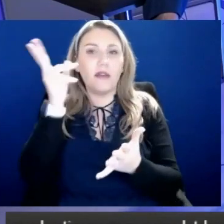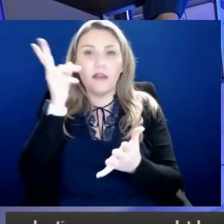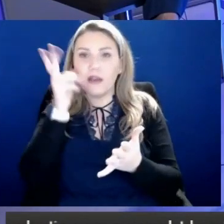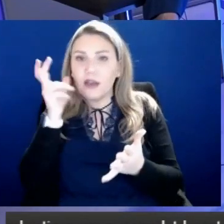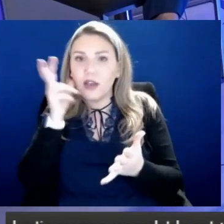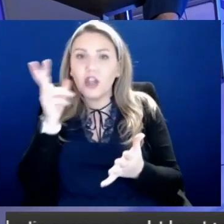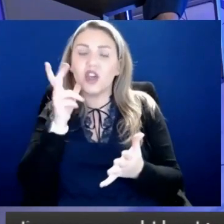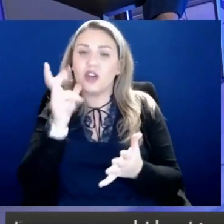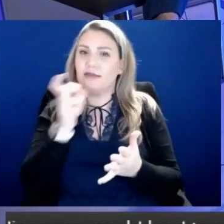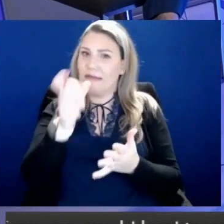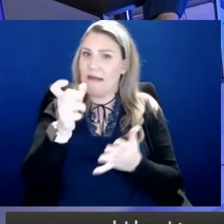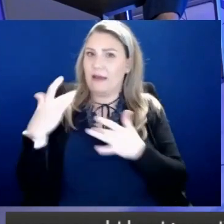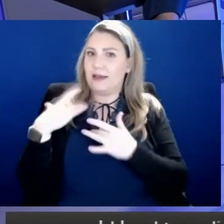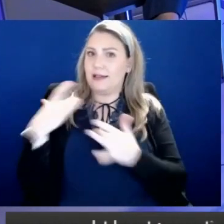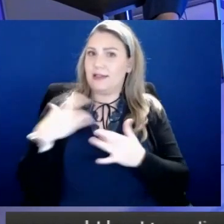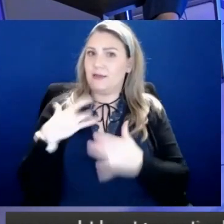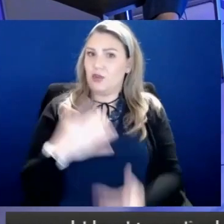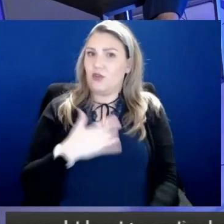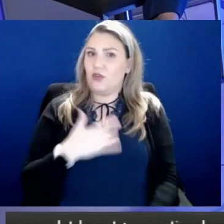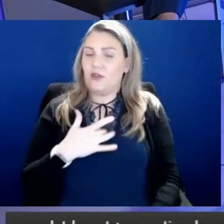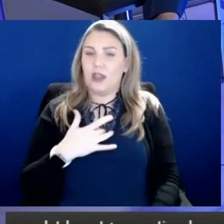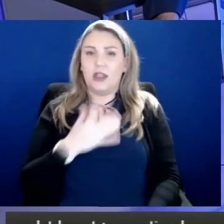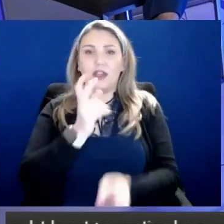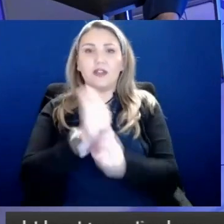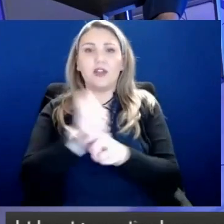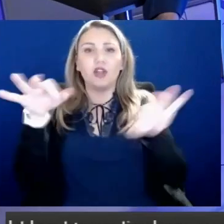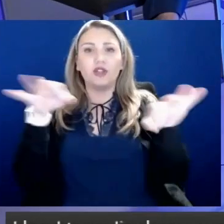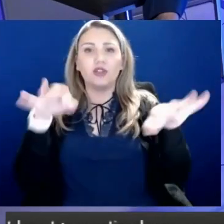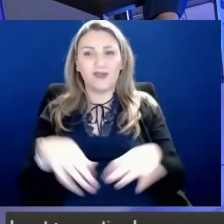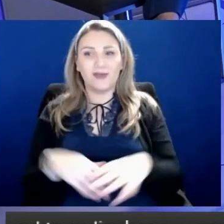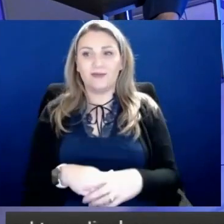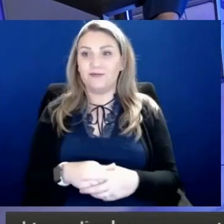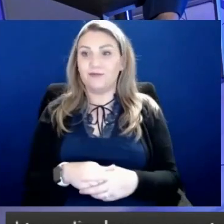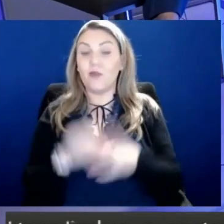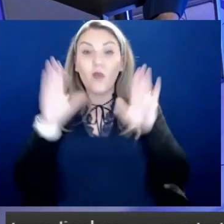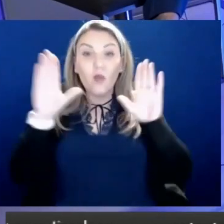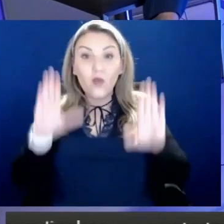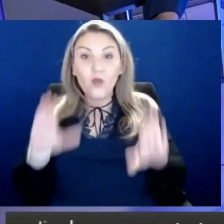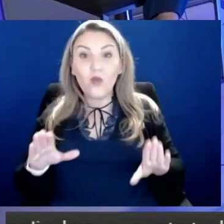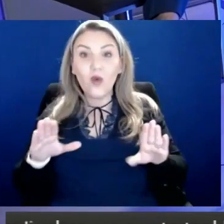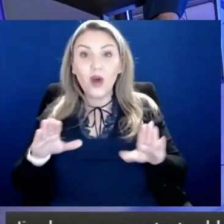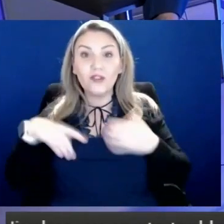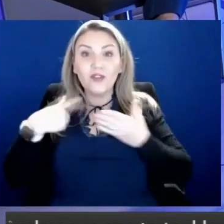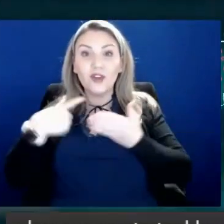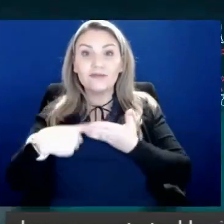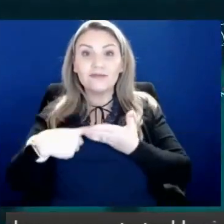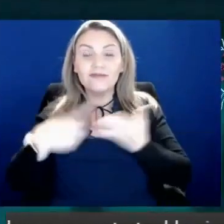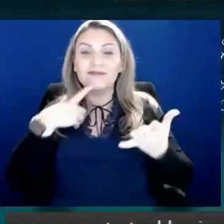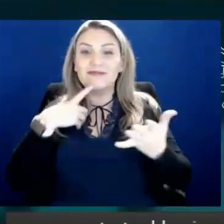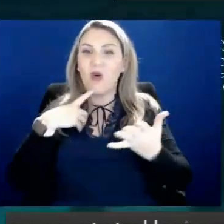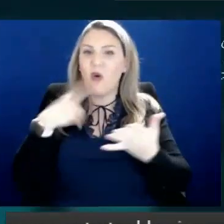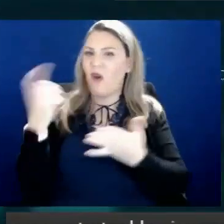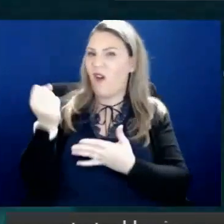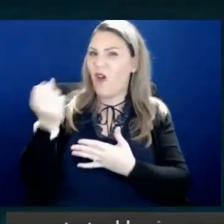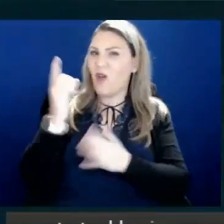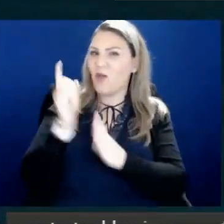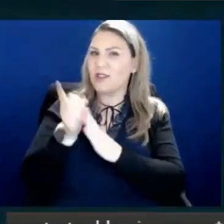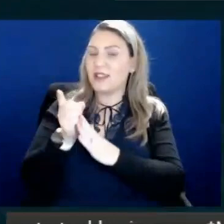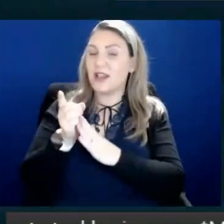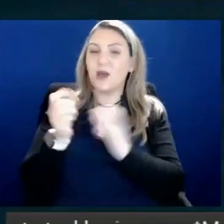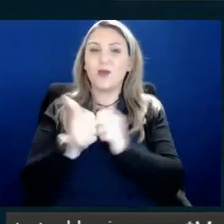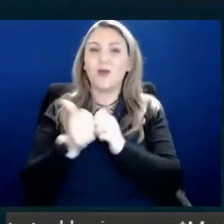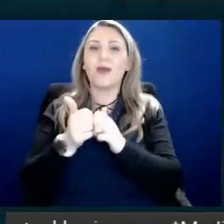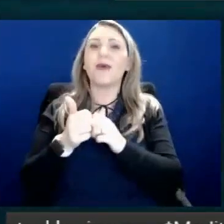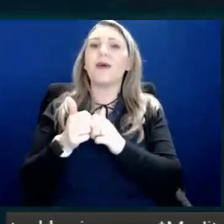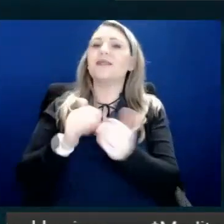feeling, and it's hard to describe. Great discussion. Let's table it for one quick second because I want to get to Dr. Dana Hawkinson, Medical Director of